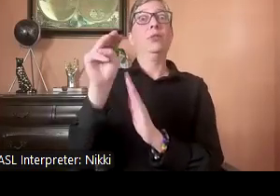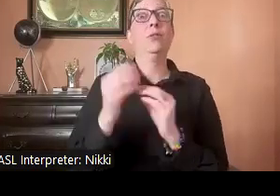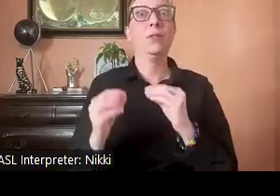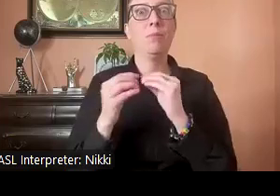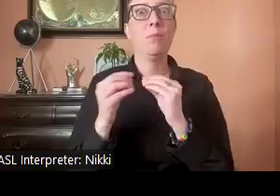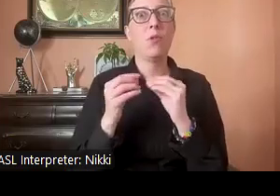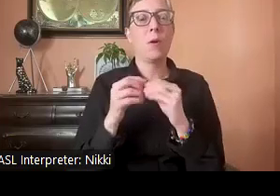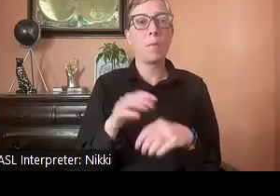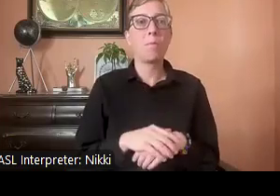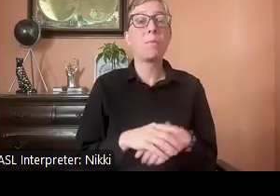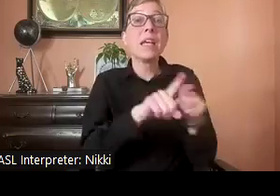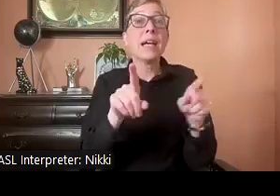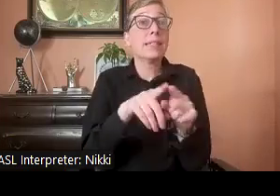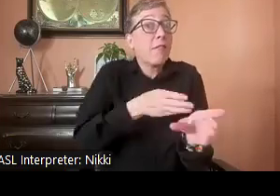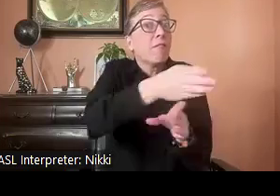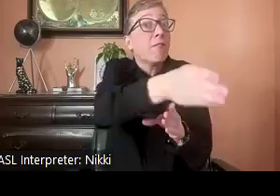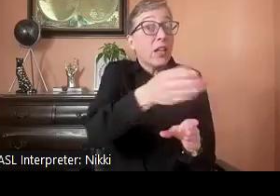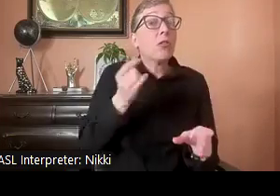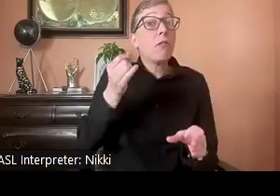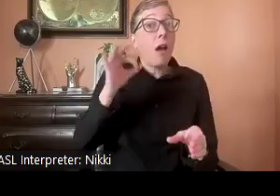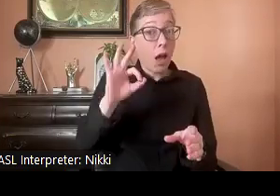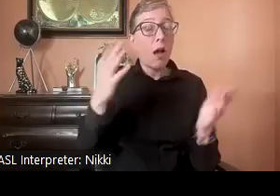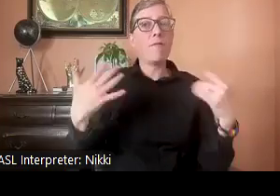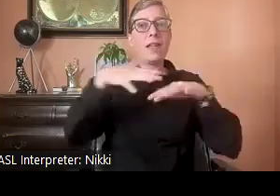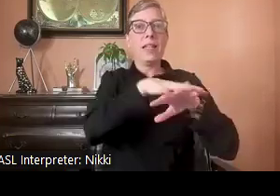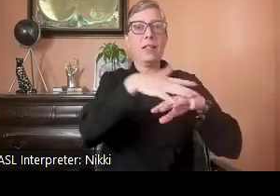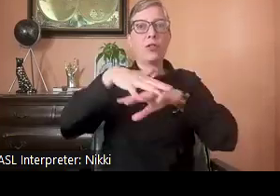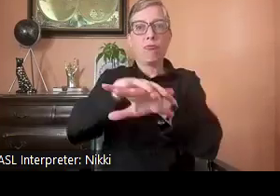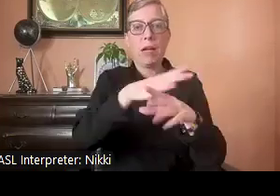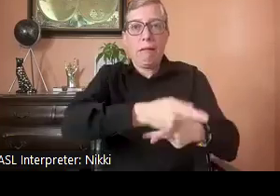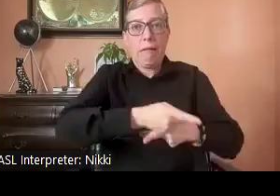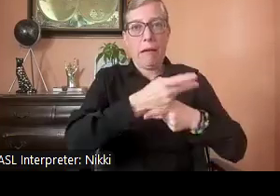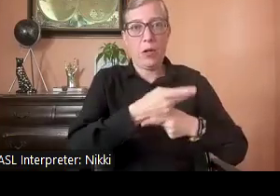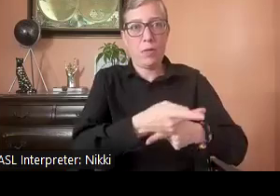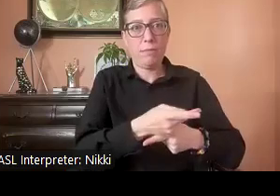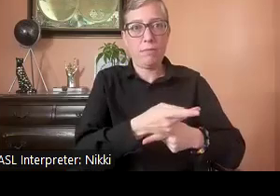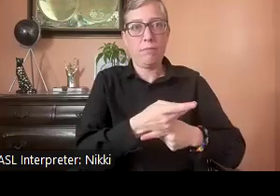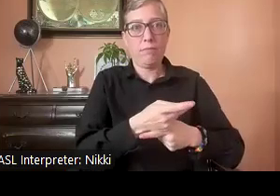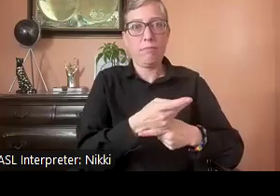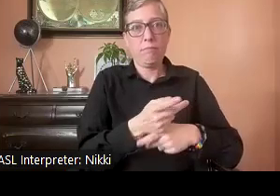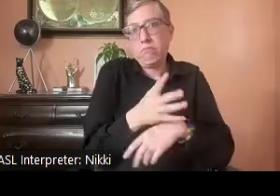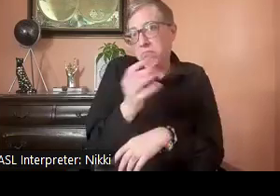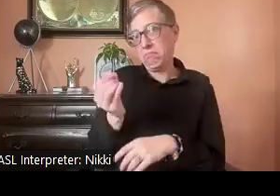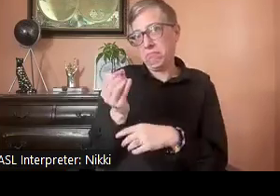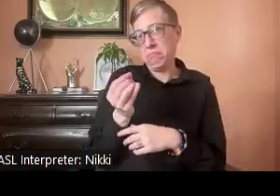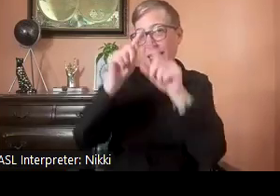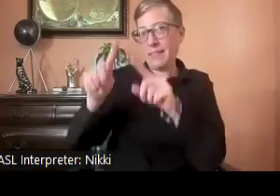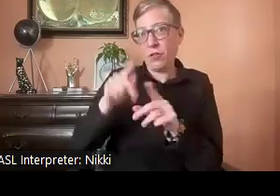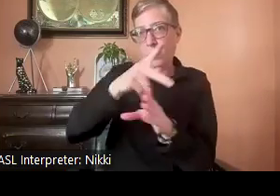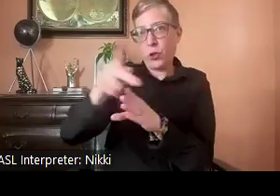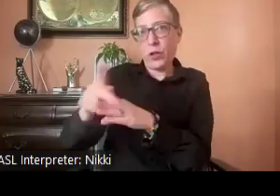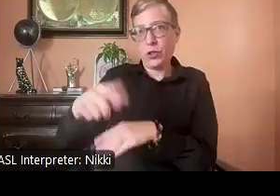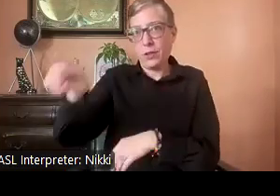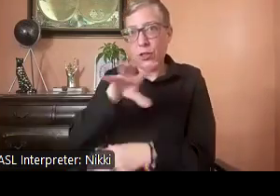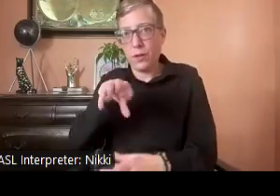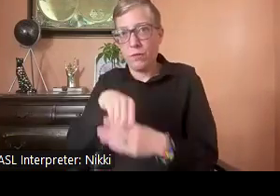field of integrated care and other respective professions that you're part of, we are in a